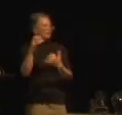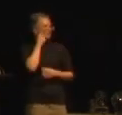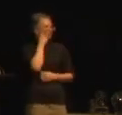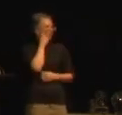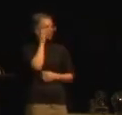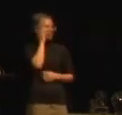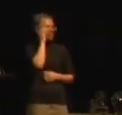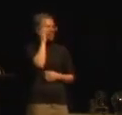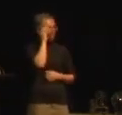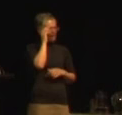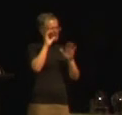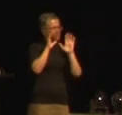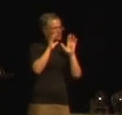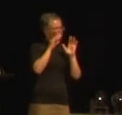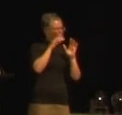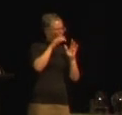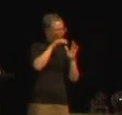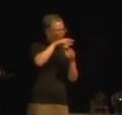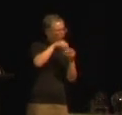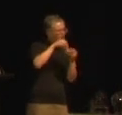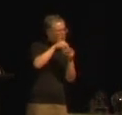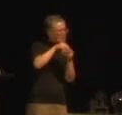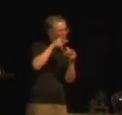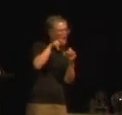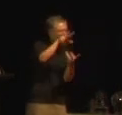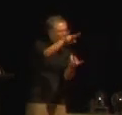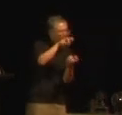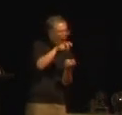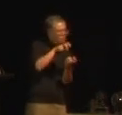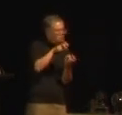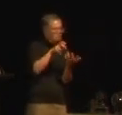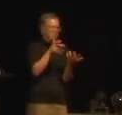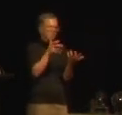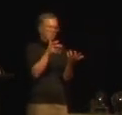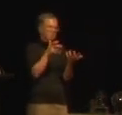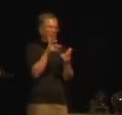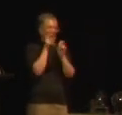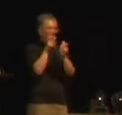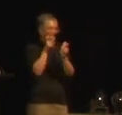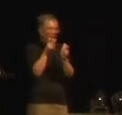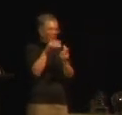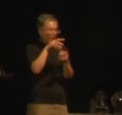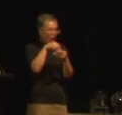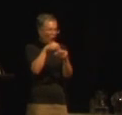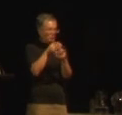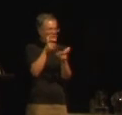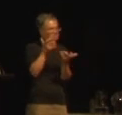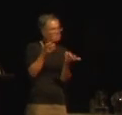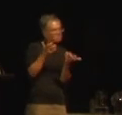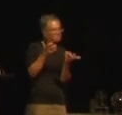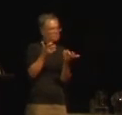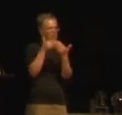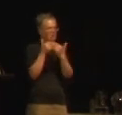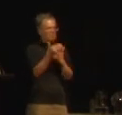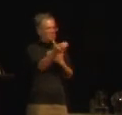to get that Facebook content out of Facebook, the platform, how to manage and care for that content long term. Essentially, we're